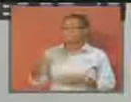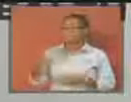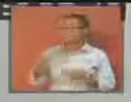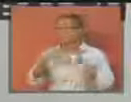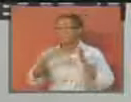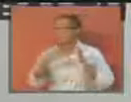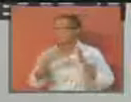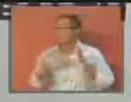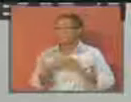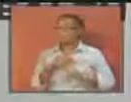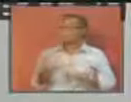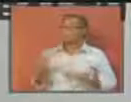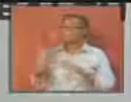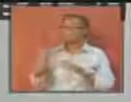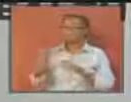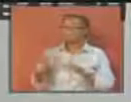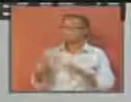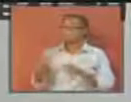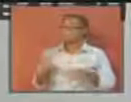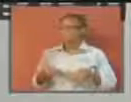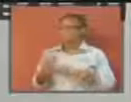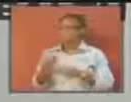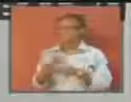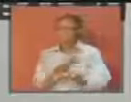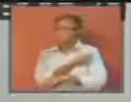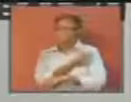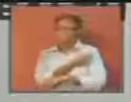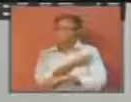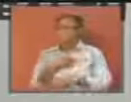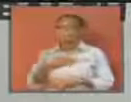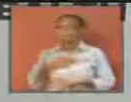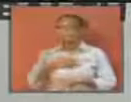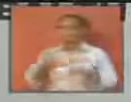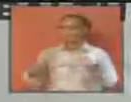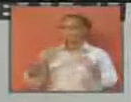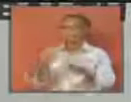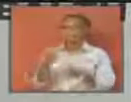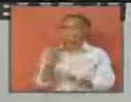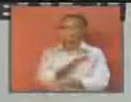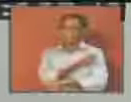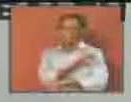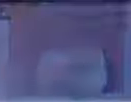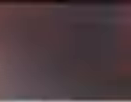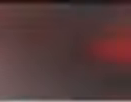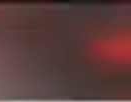is offered to you, please take up the offer. Thank you and be safe.